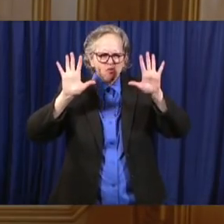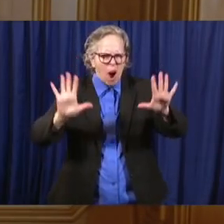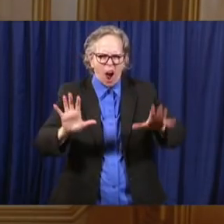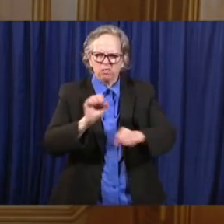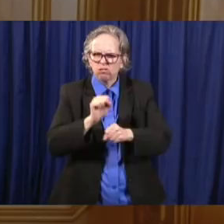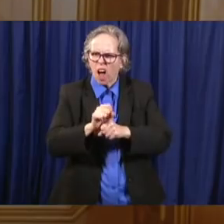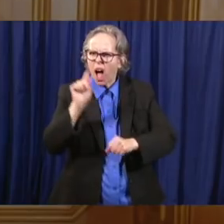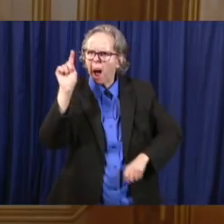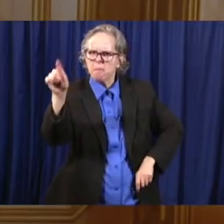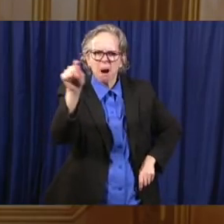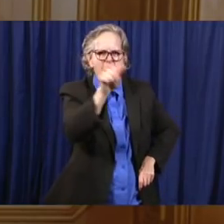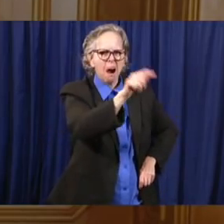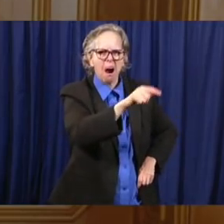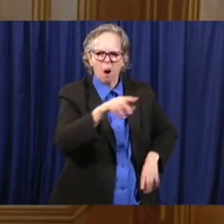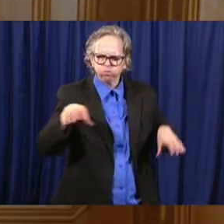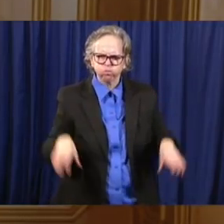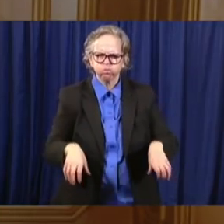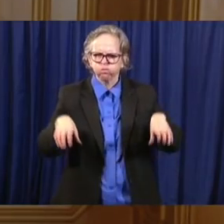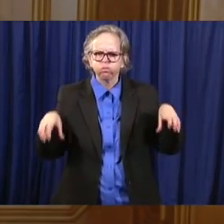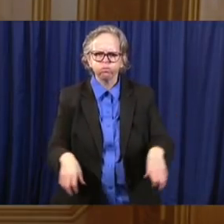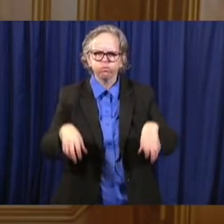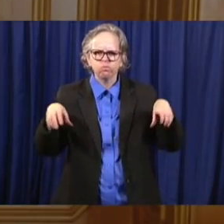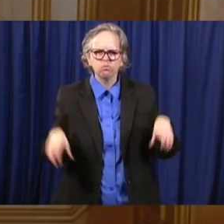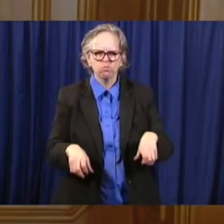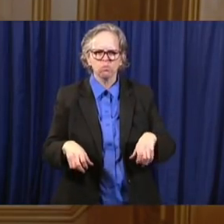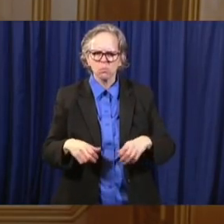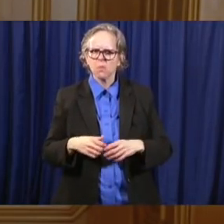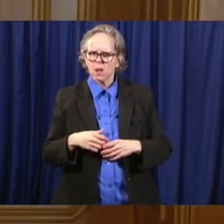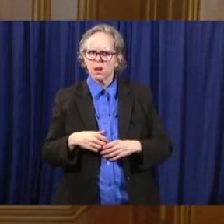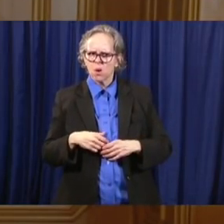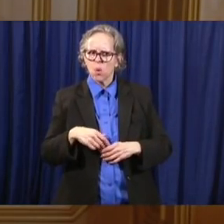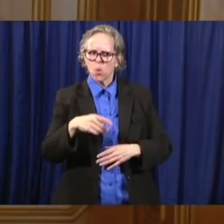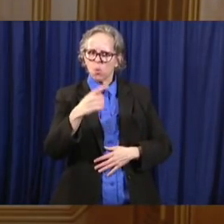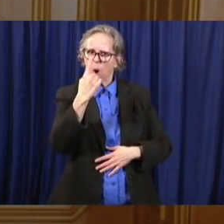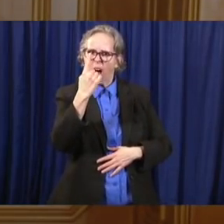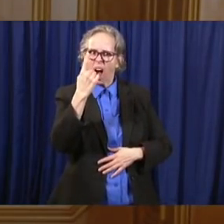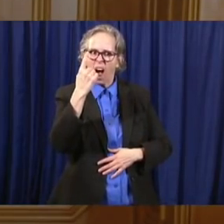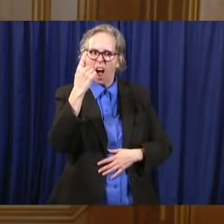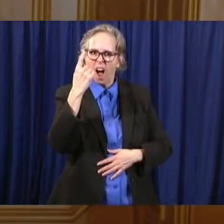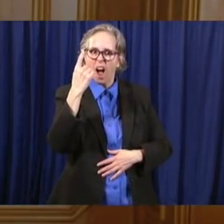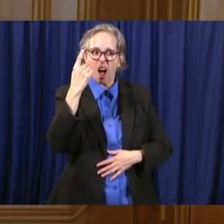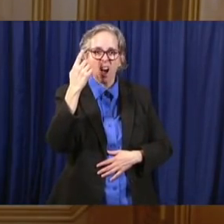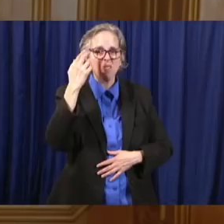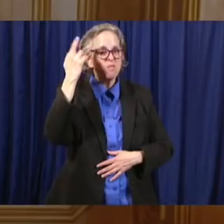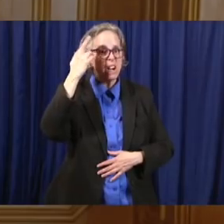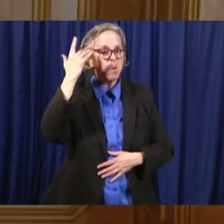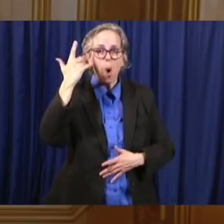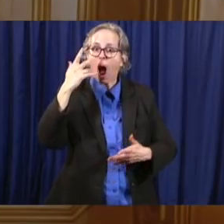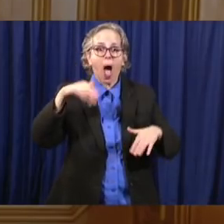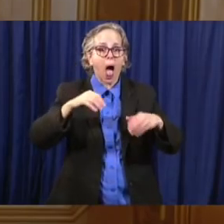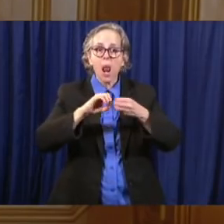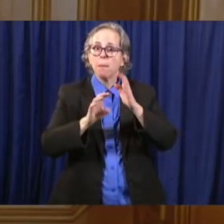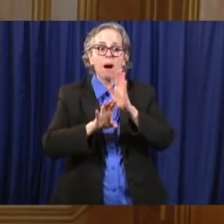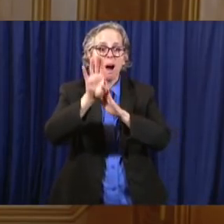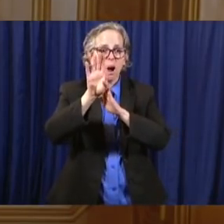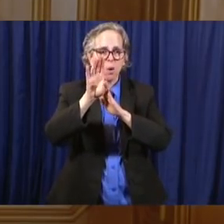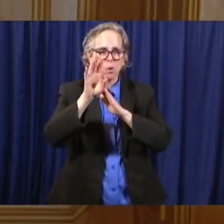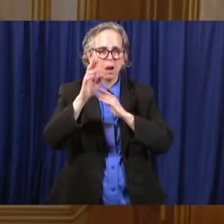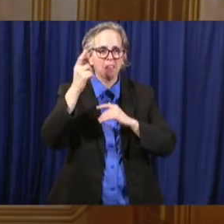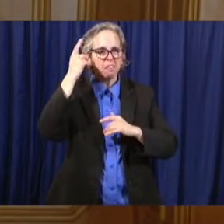we might have been, we're still in a crisis, but that curve is not going up as dramatically as it might have been, is because of what these mayors have